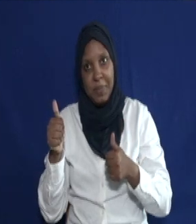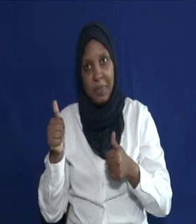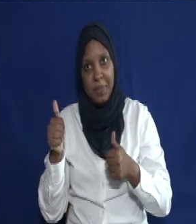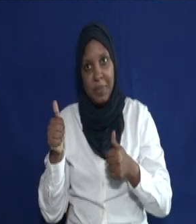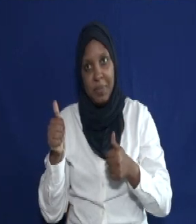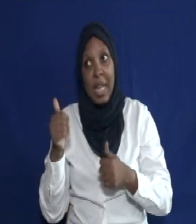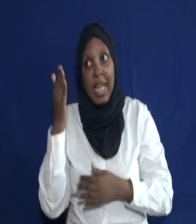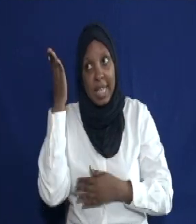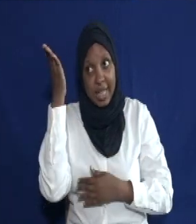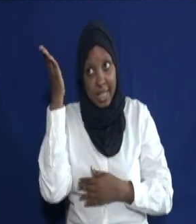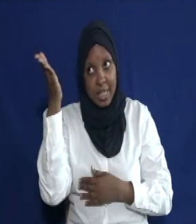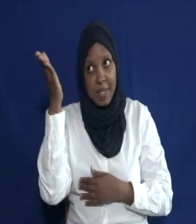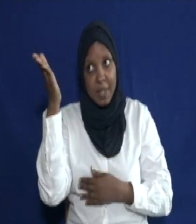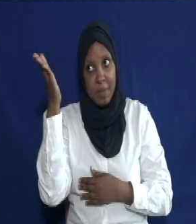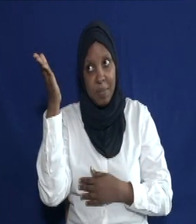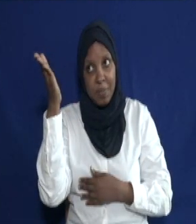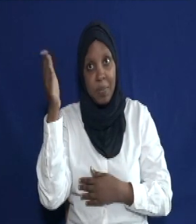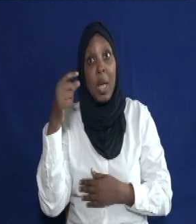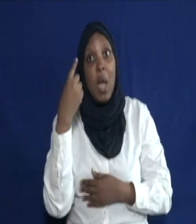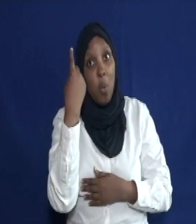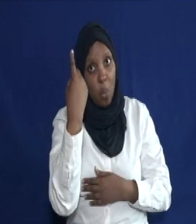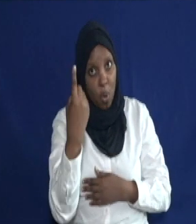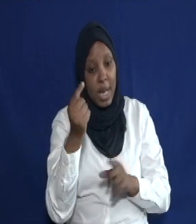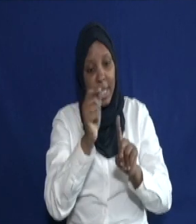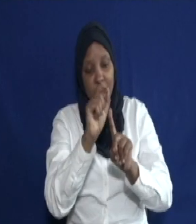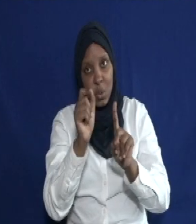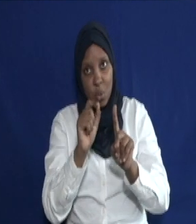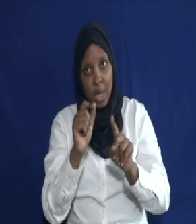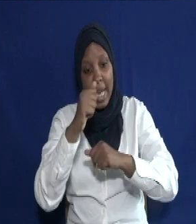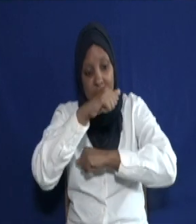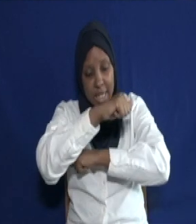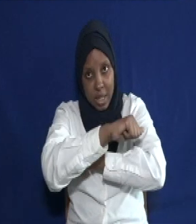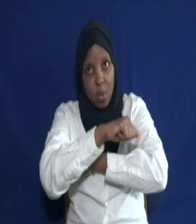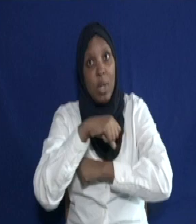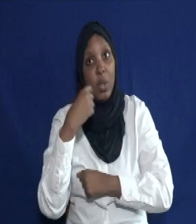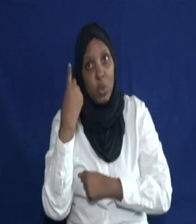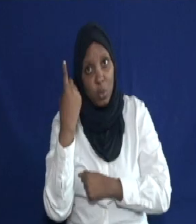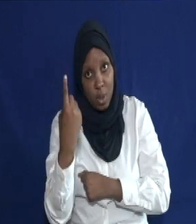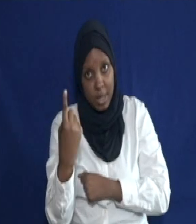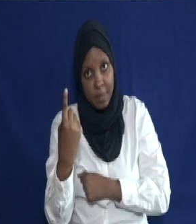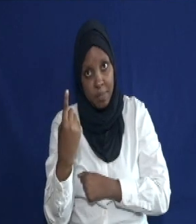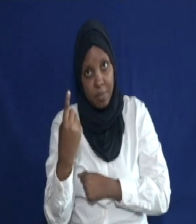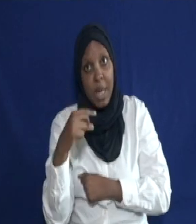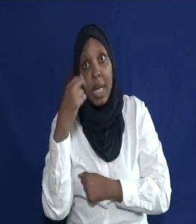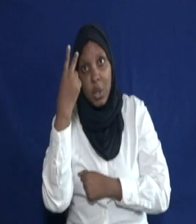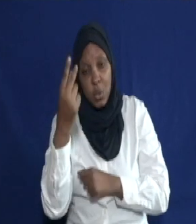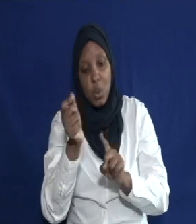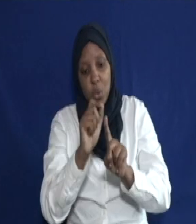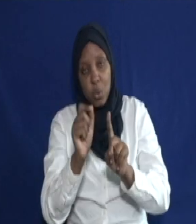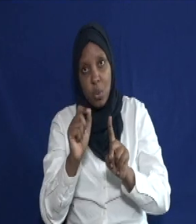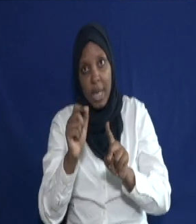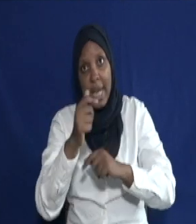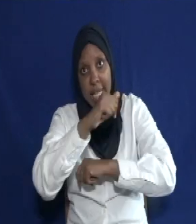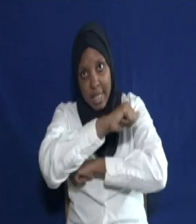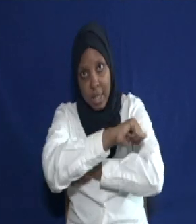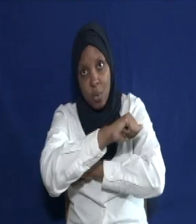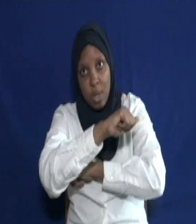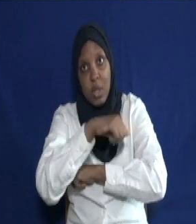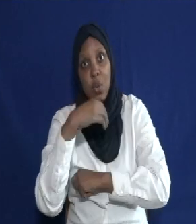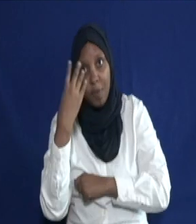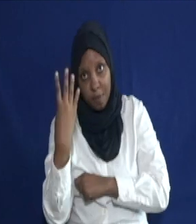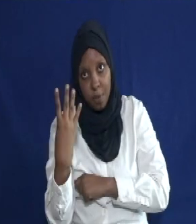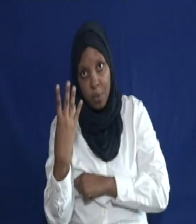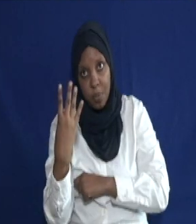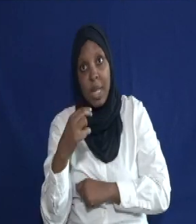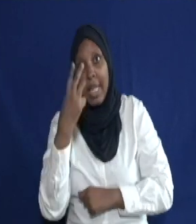In our table, you see 1 square is equal to 1, 2 square is equal to 4, 3 square is